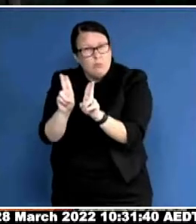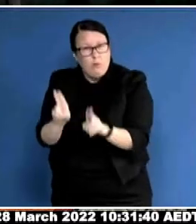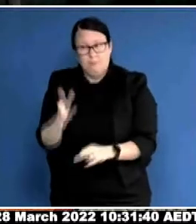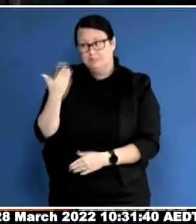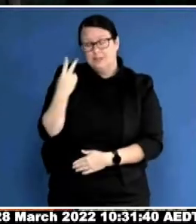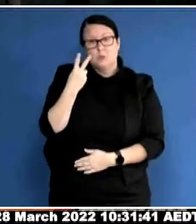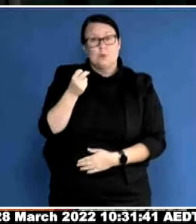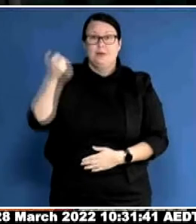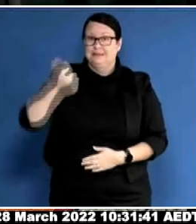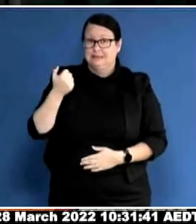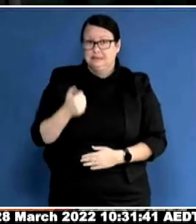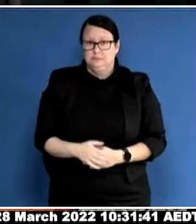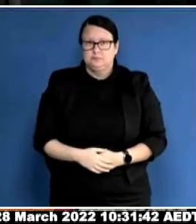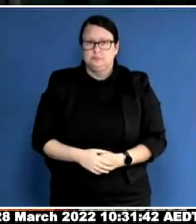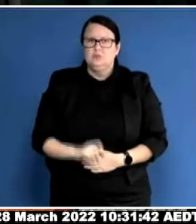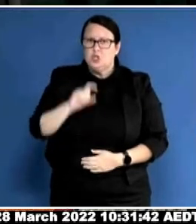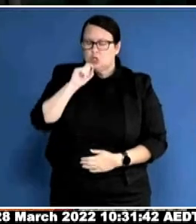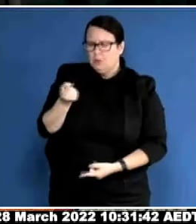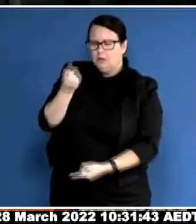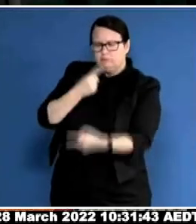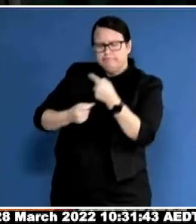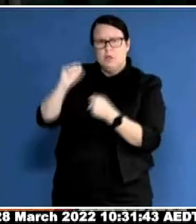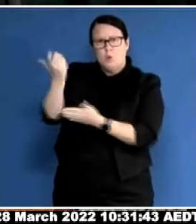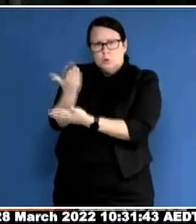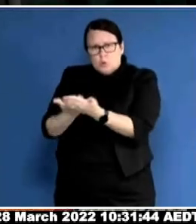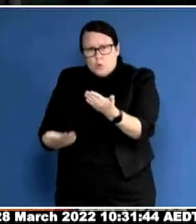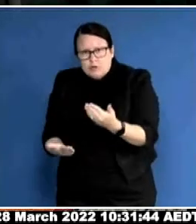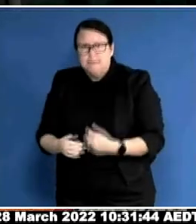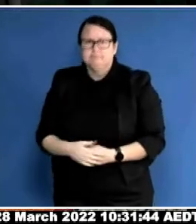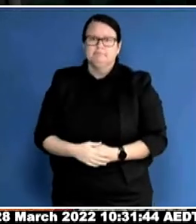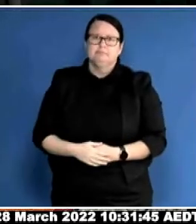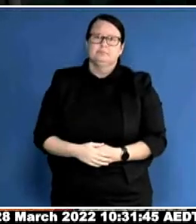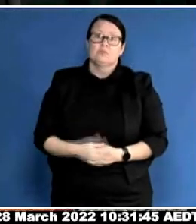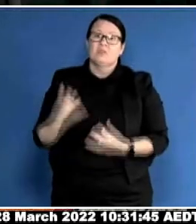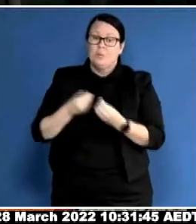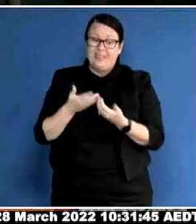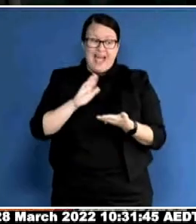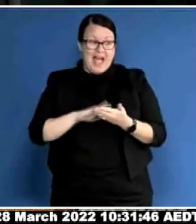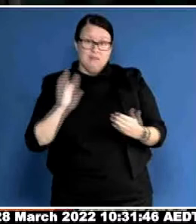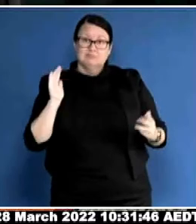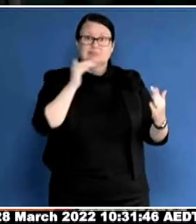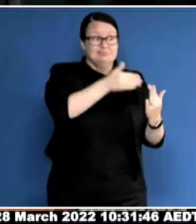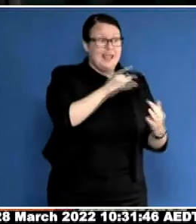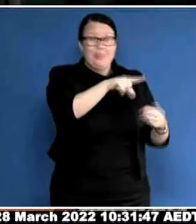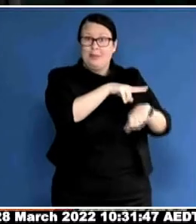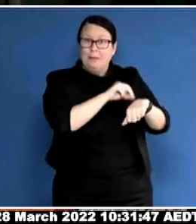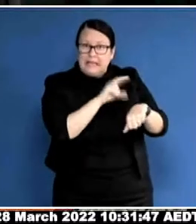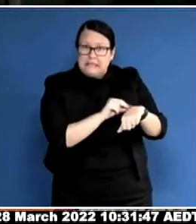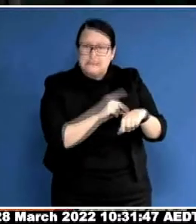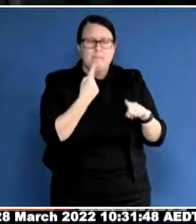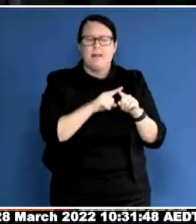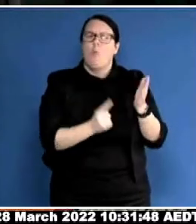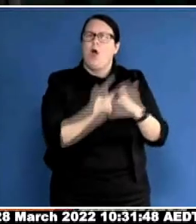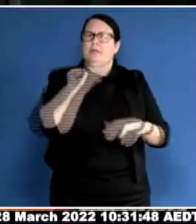will tell you about her experiences, including her experiences with the police and a court case. Today,